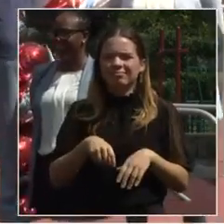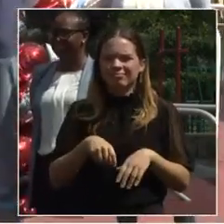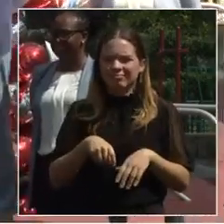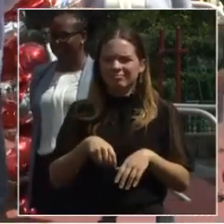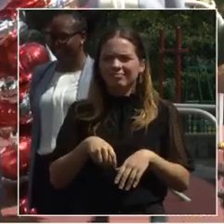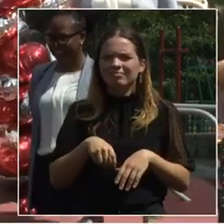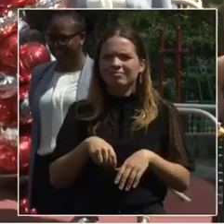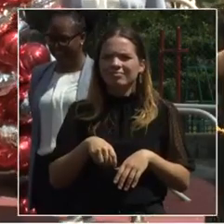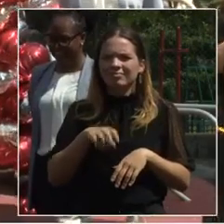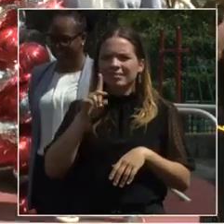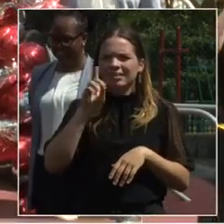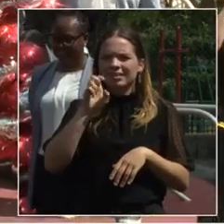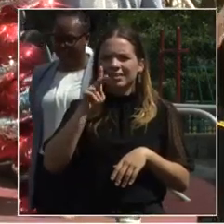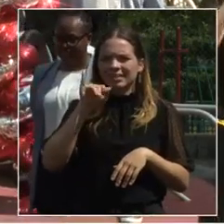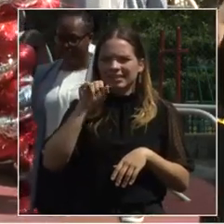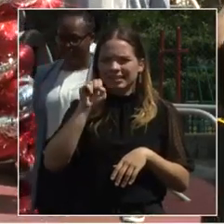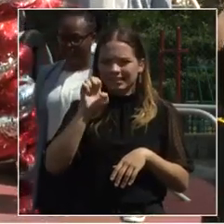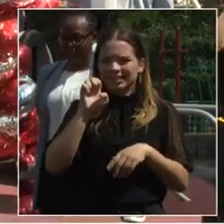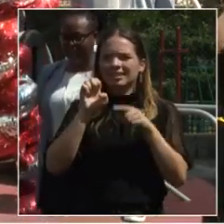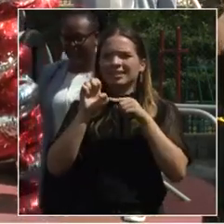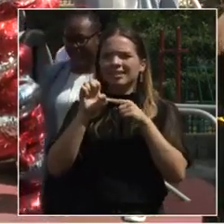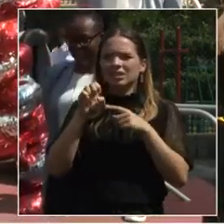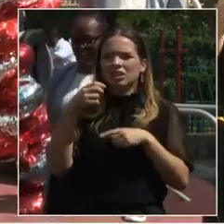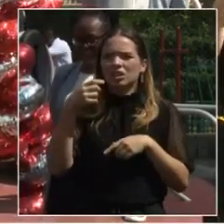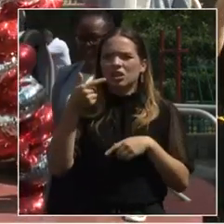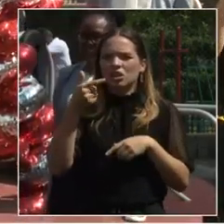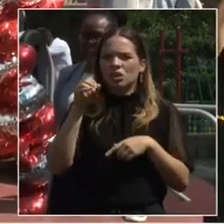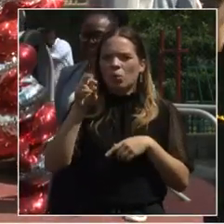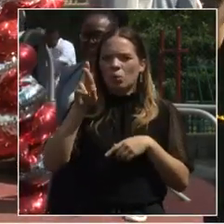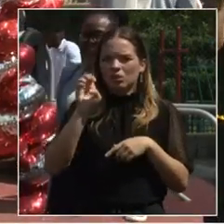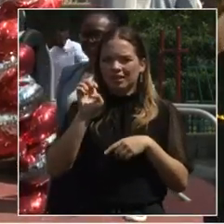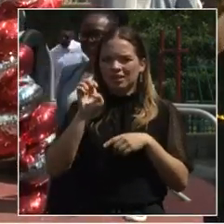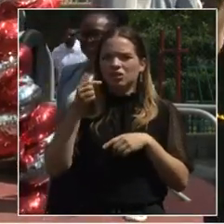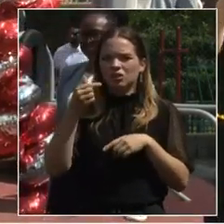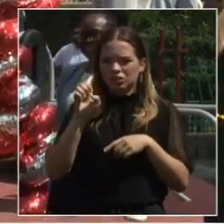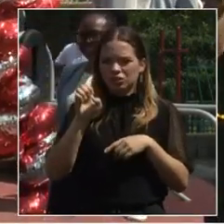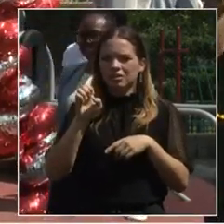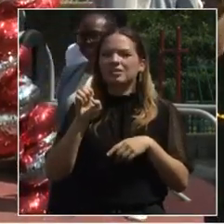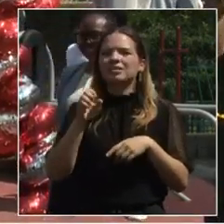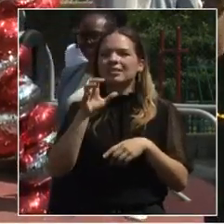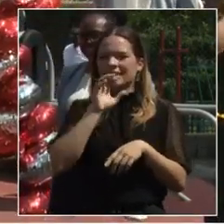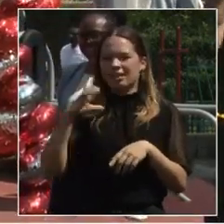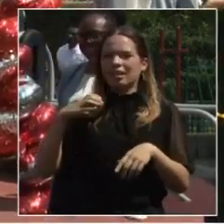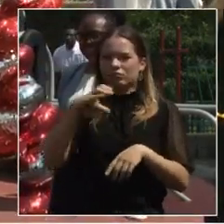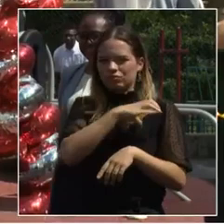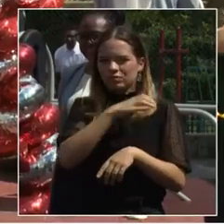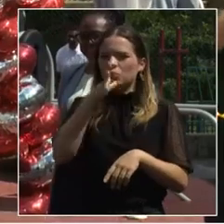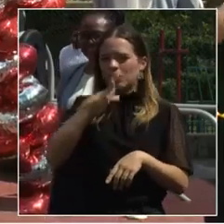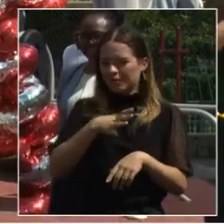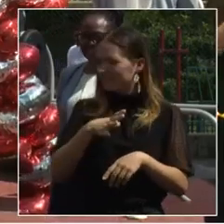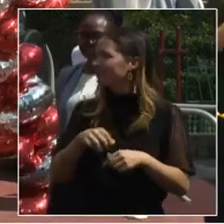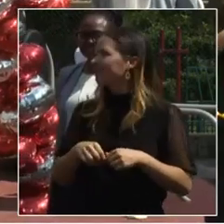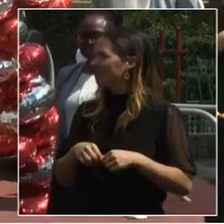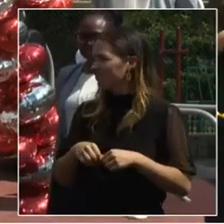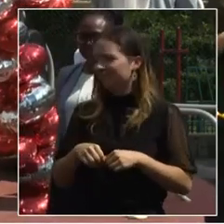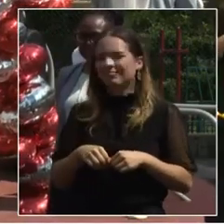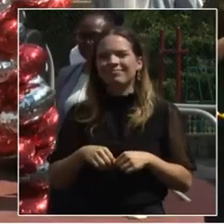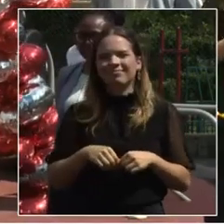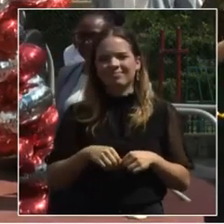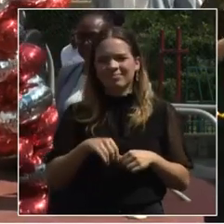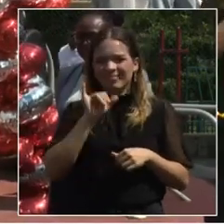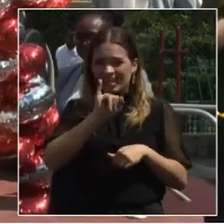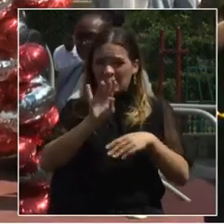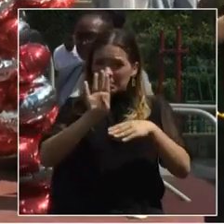just Delano Hunter who gets texts. Whenever there's something that you can help out with in Ward 4, whether it's the stuff that small businesses need in her community, whether